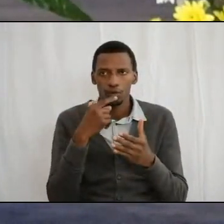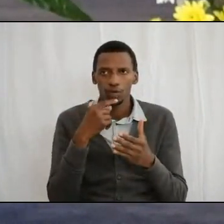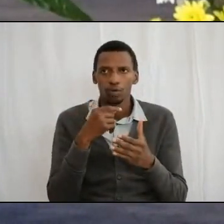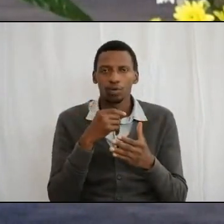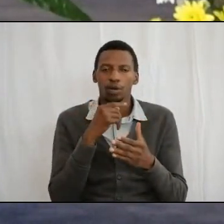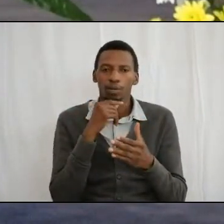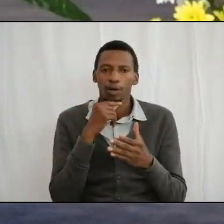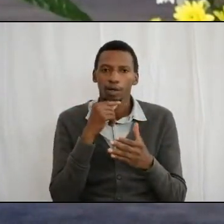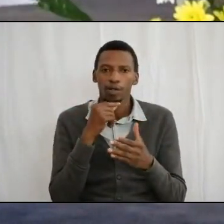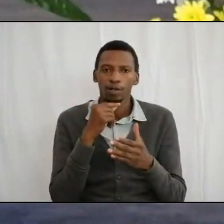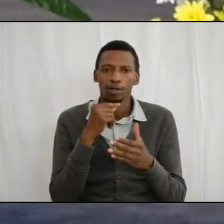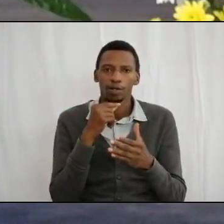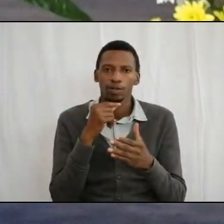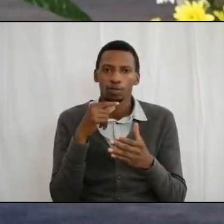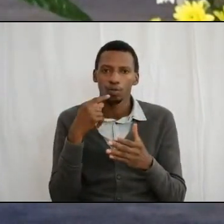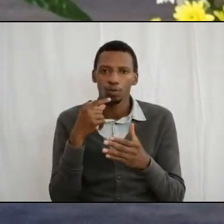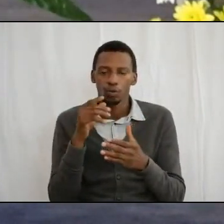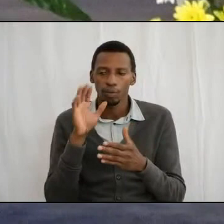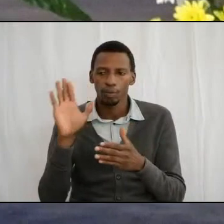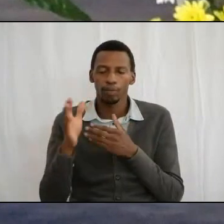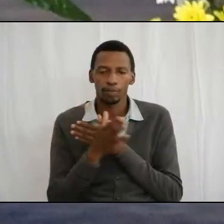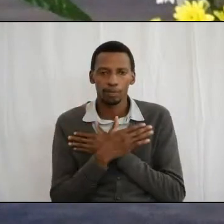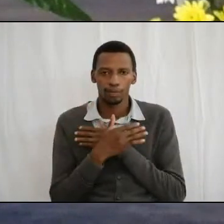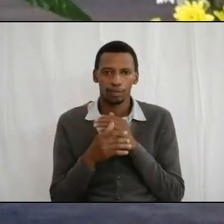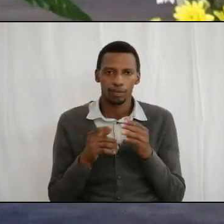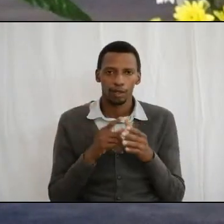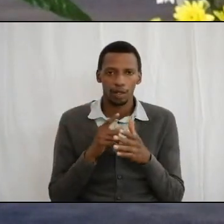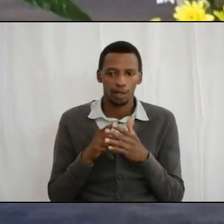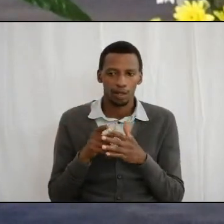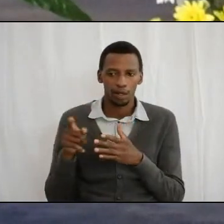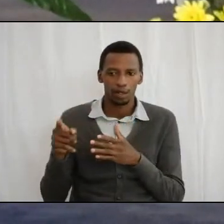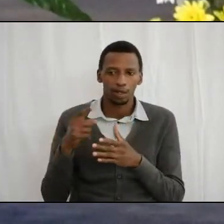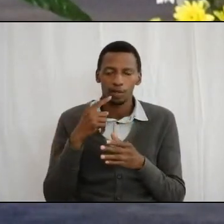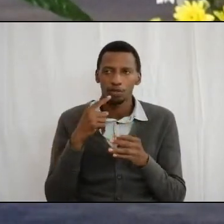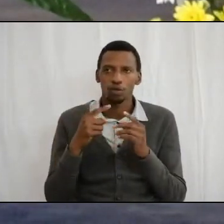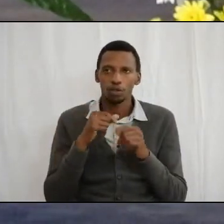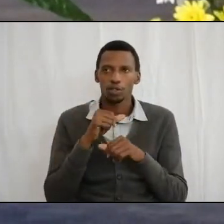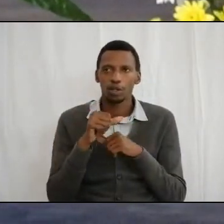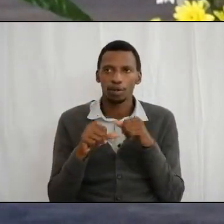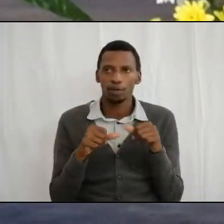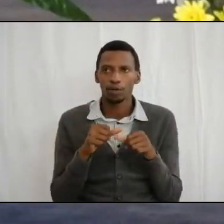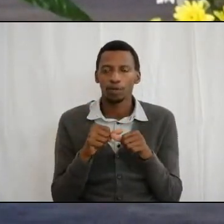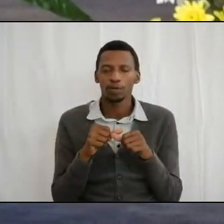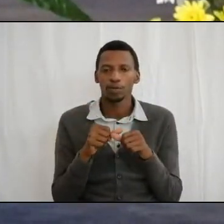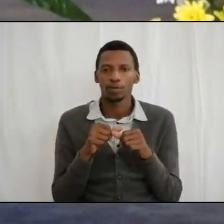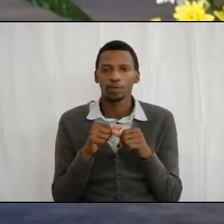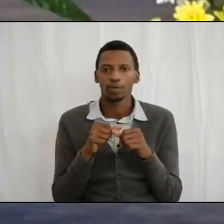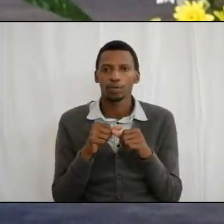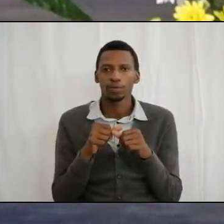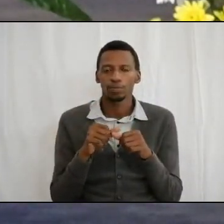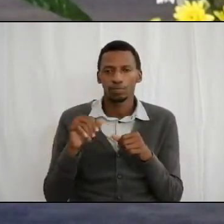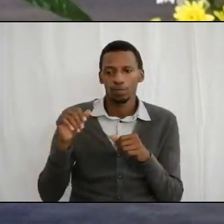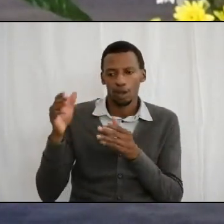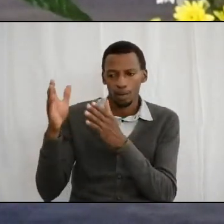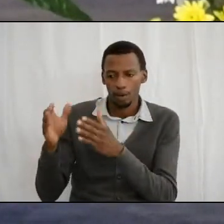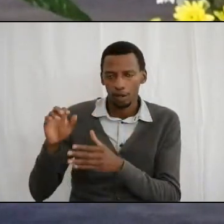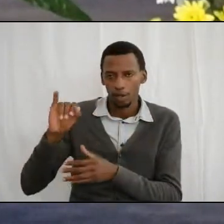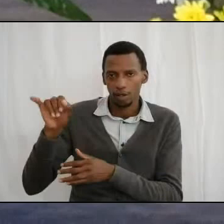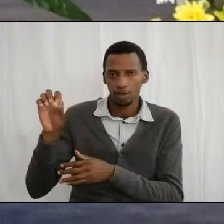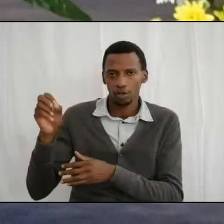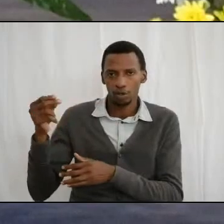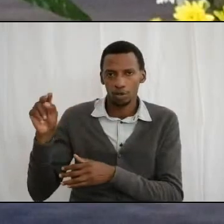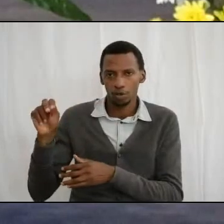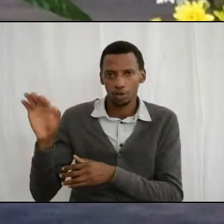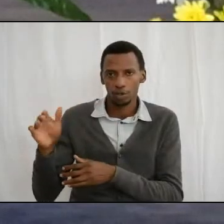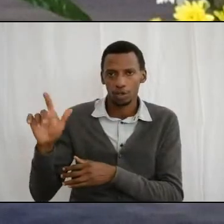Steny Hoyer, one of his colleagues. And then he talks about John Lewis in